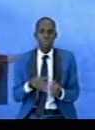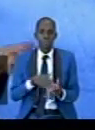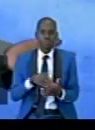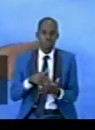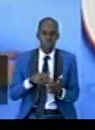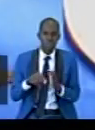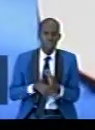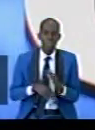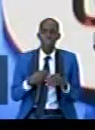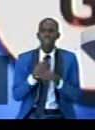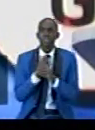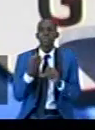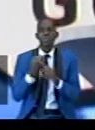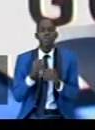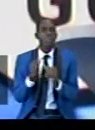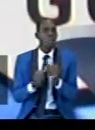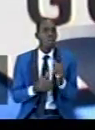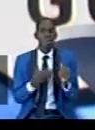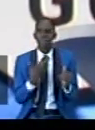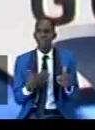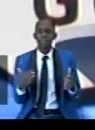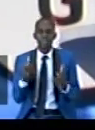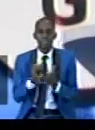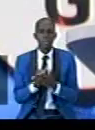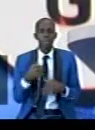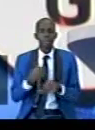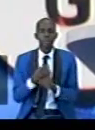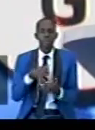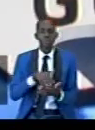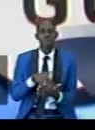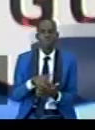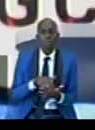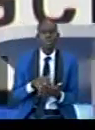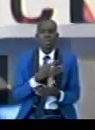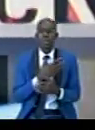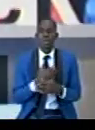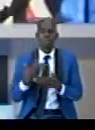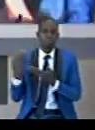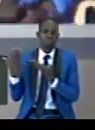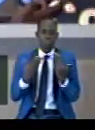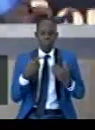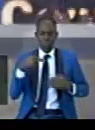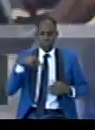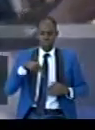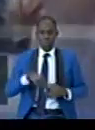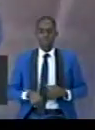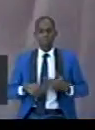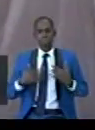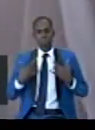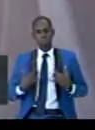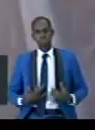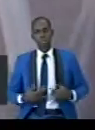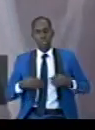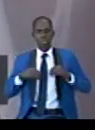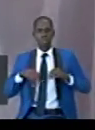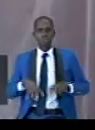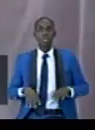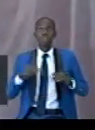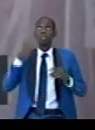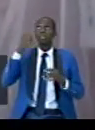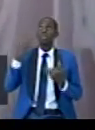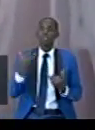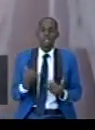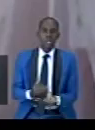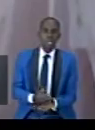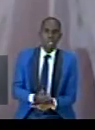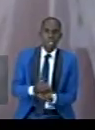from everything that weakened you and brought you down. And it lifts you up. And now you have a